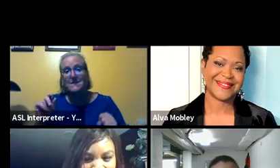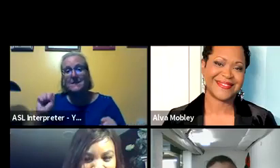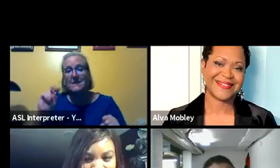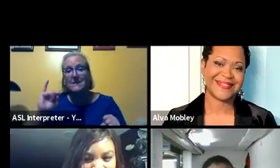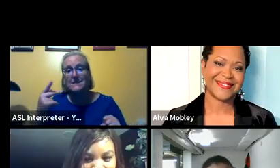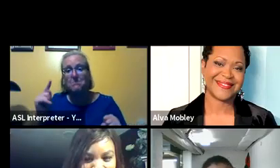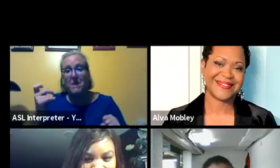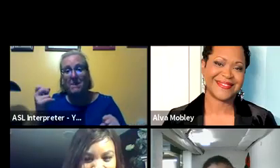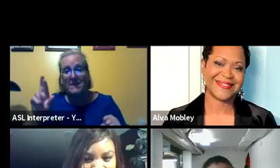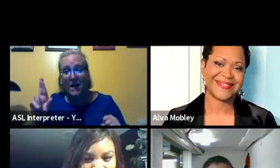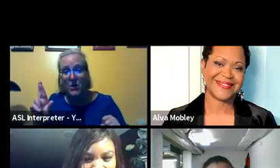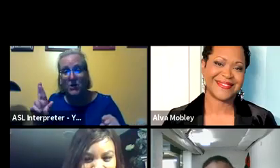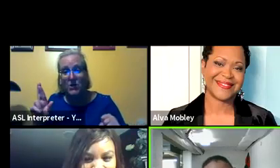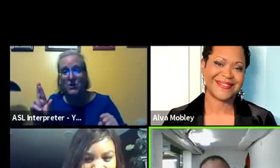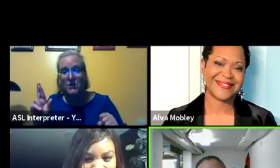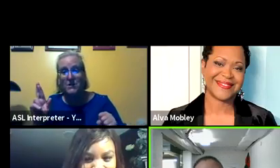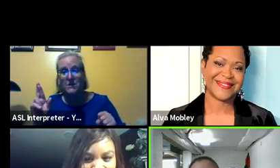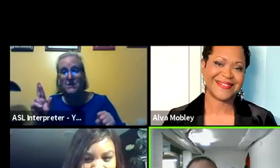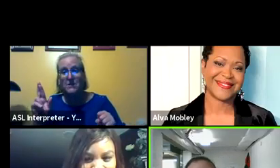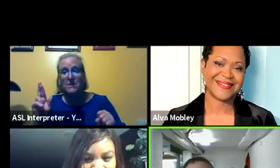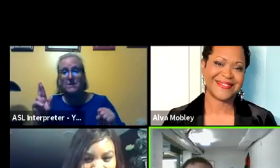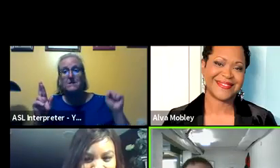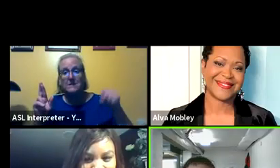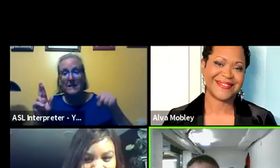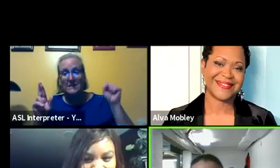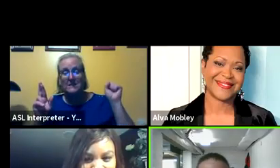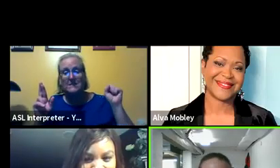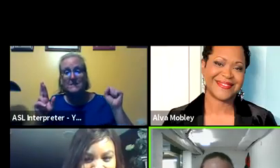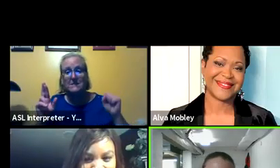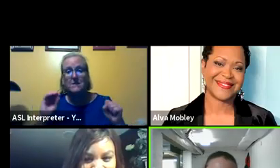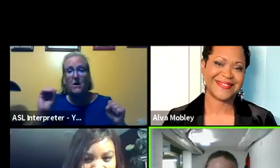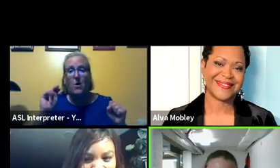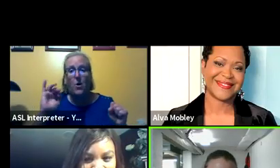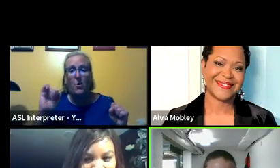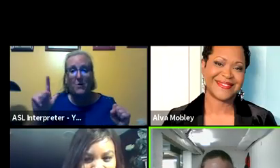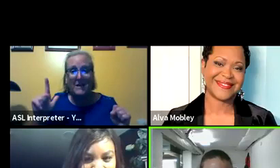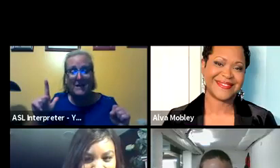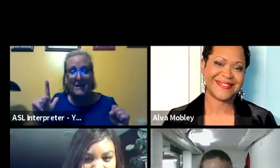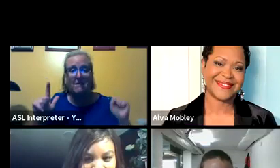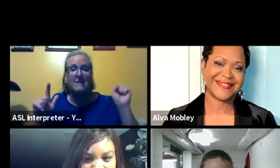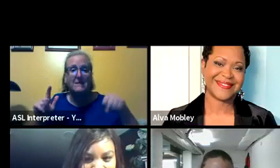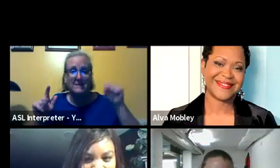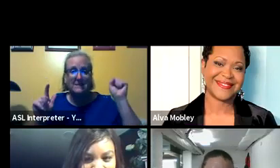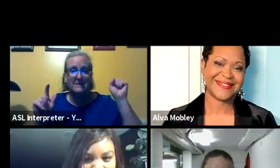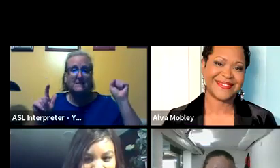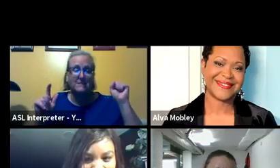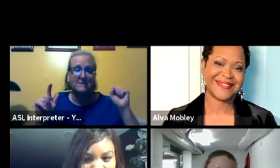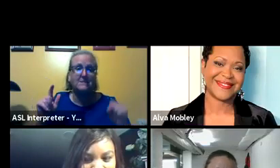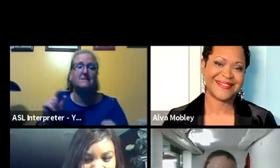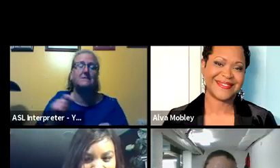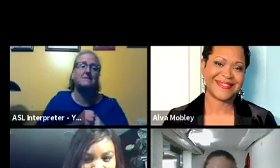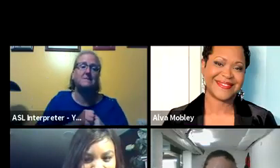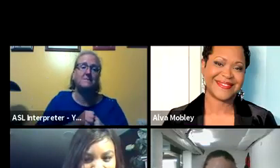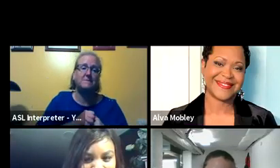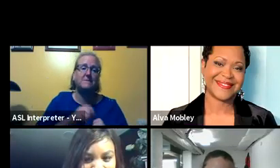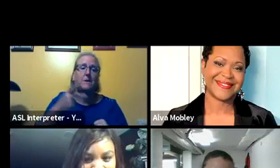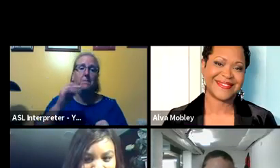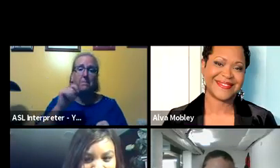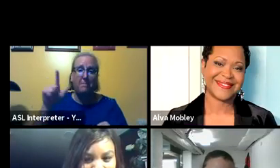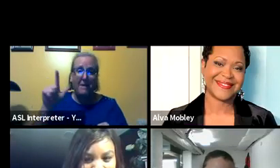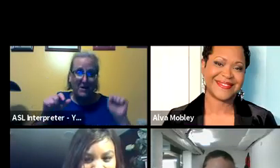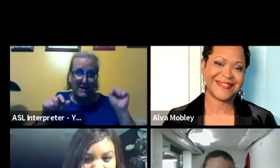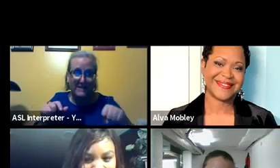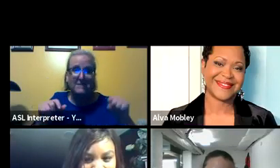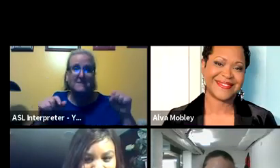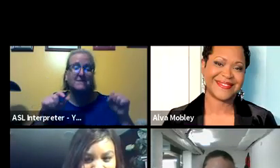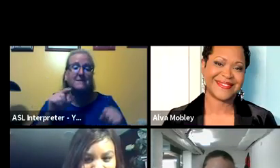Tucker. Alethea Smith Tucker, yes. Dr. O'Neill. Claire O'Neill, yes. Keely Powell also votes yes. The motion carries